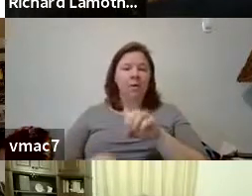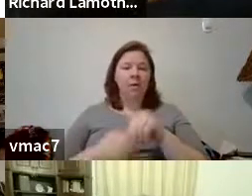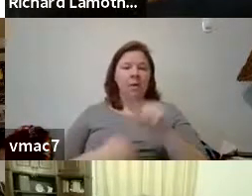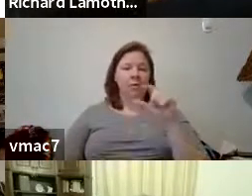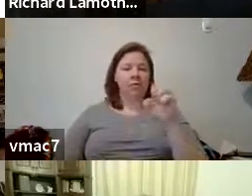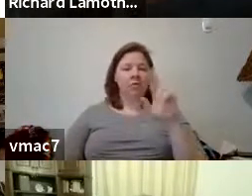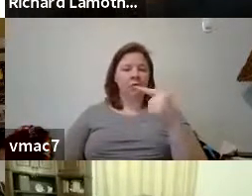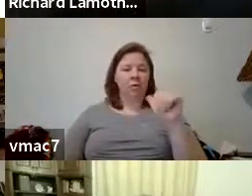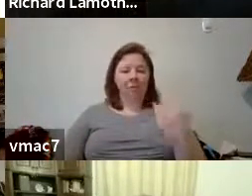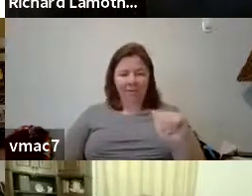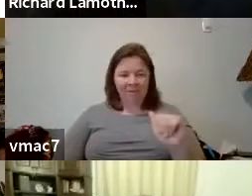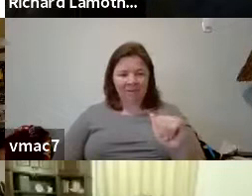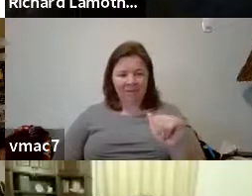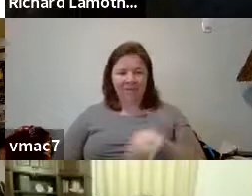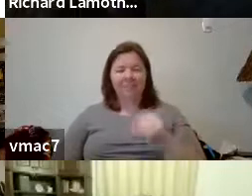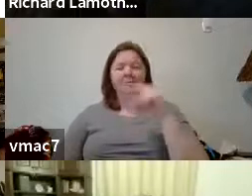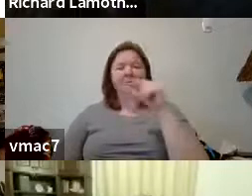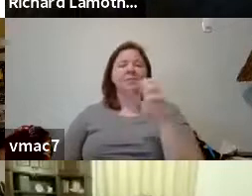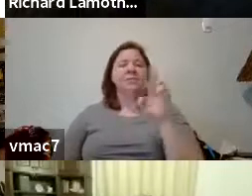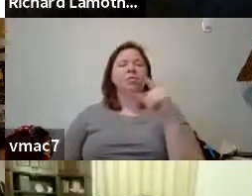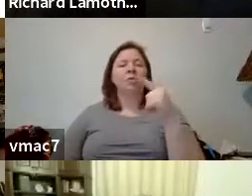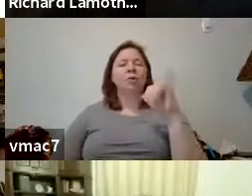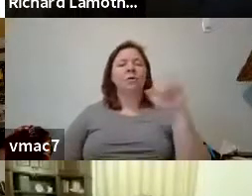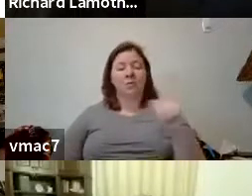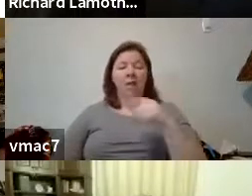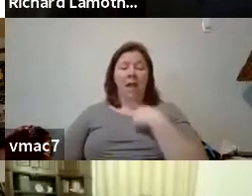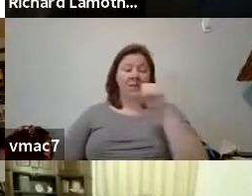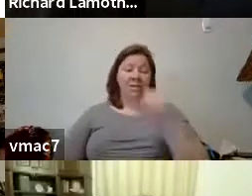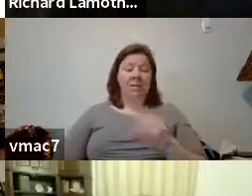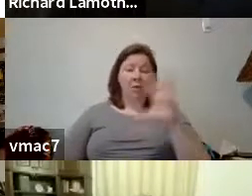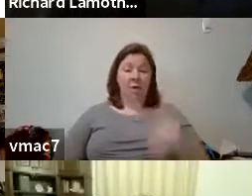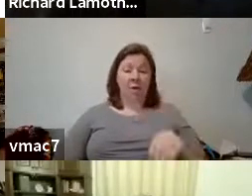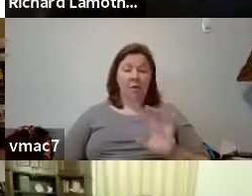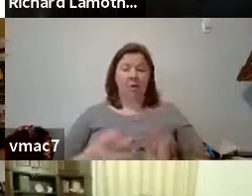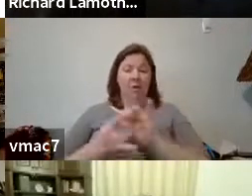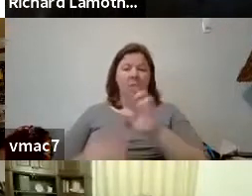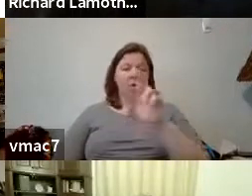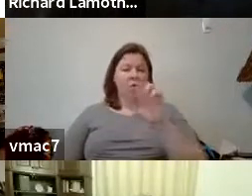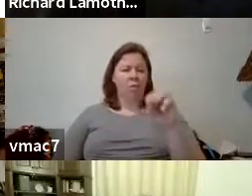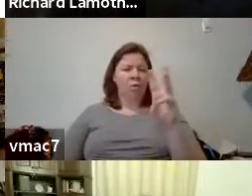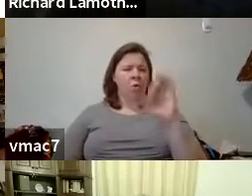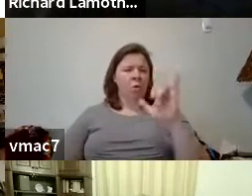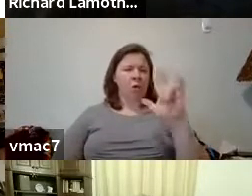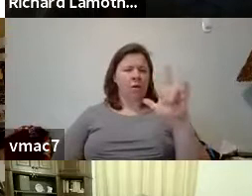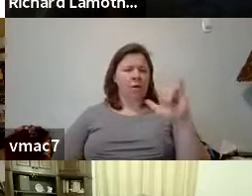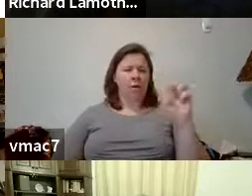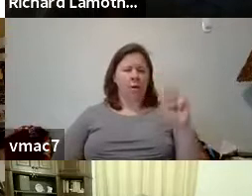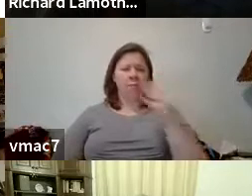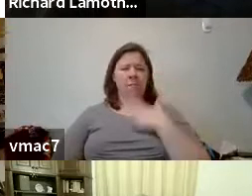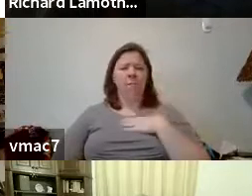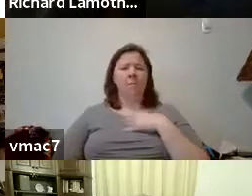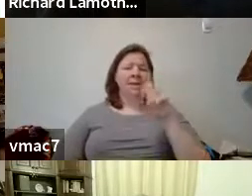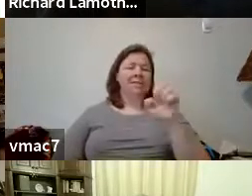Georgia. Now, I have a South African link. Roan Williams and Derek Venter are my